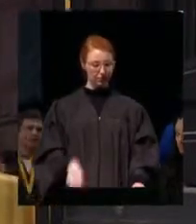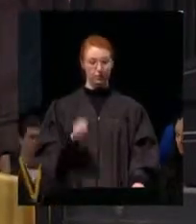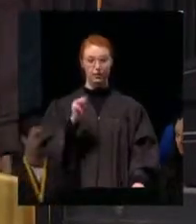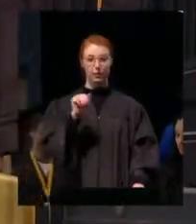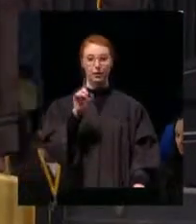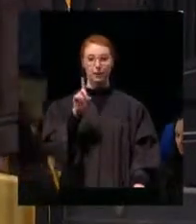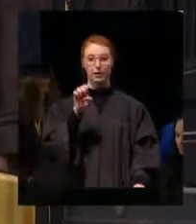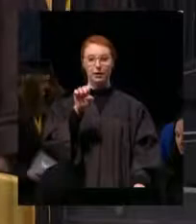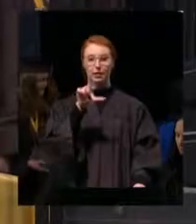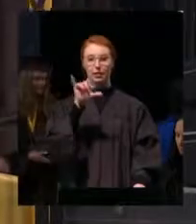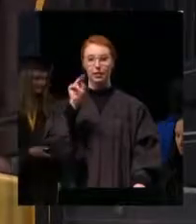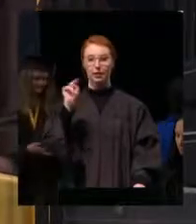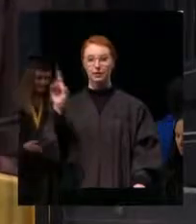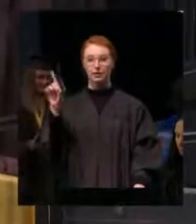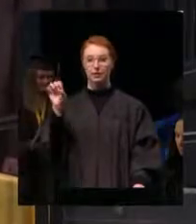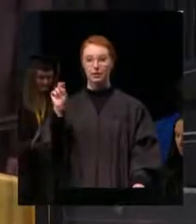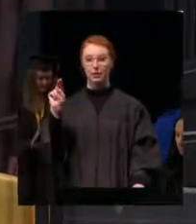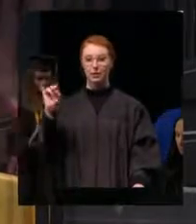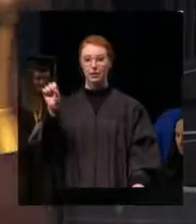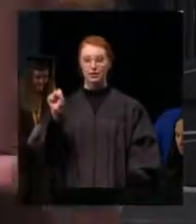Madeline Dennis.